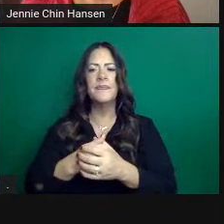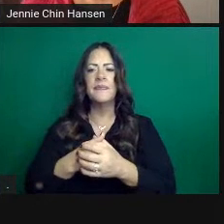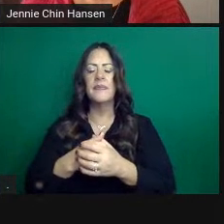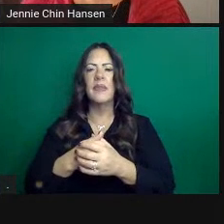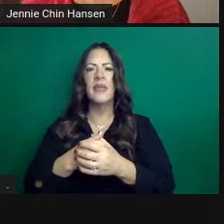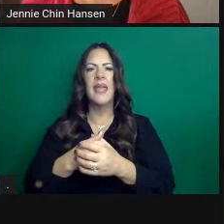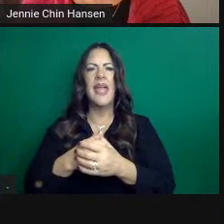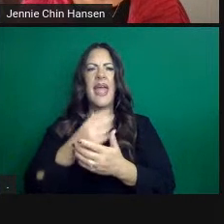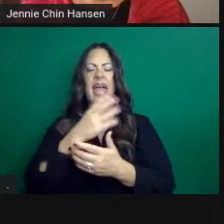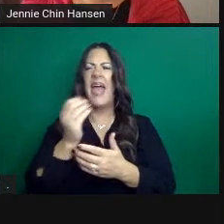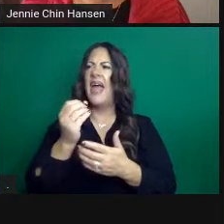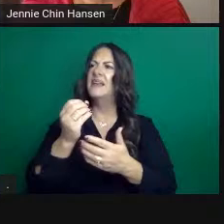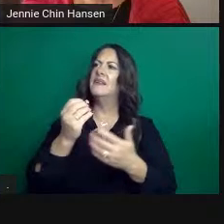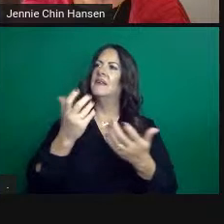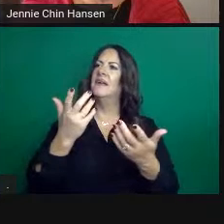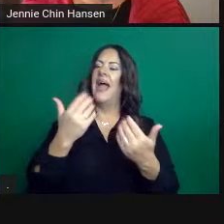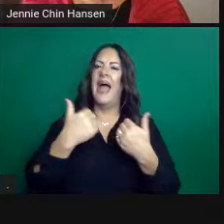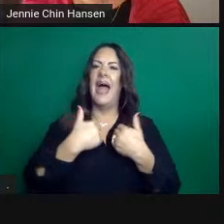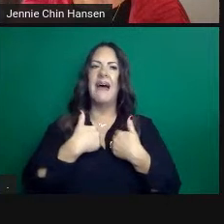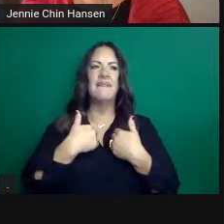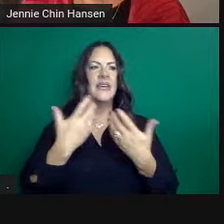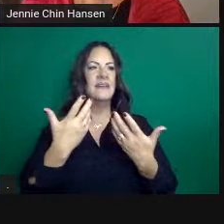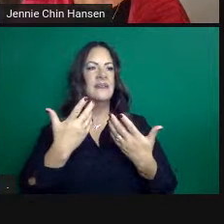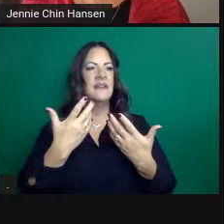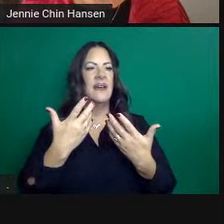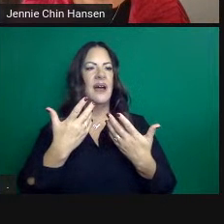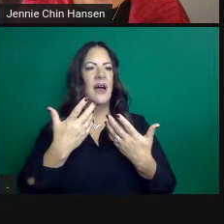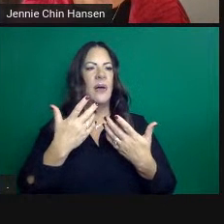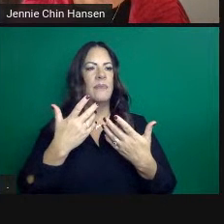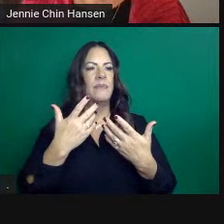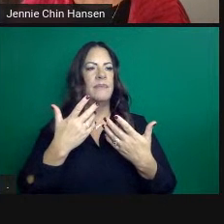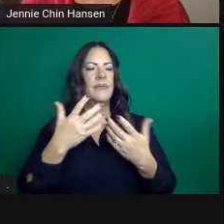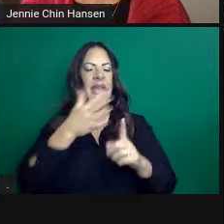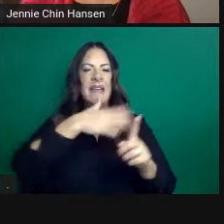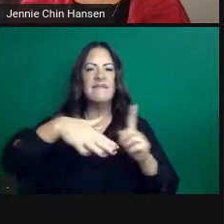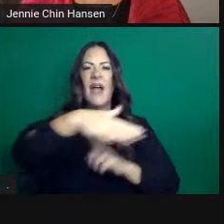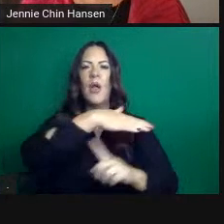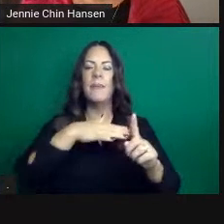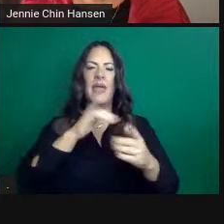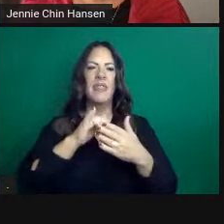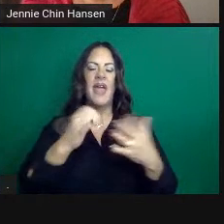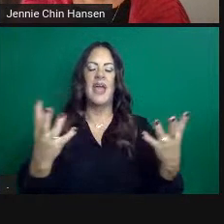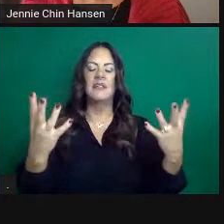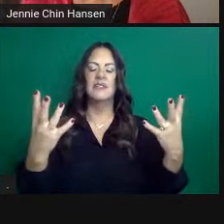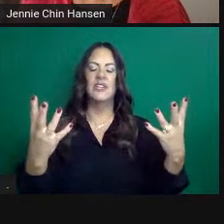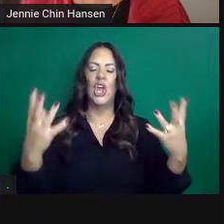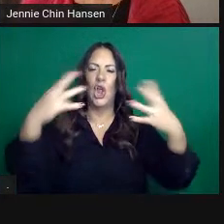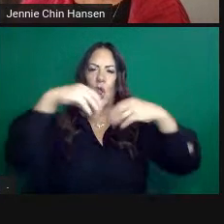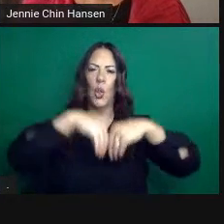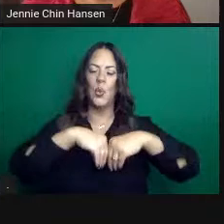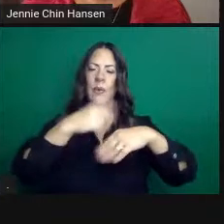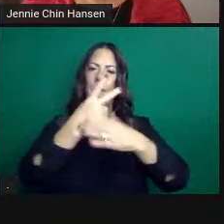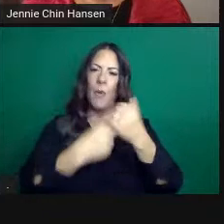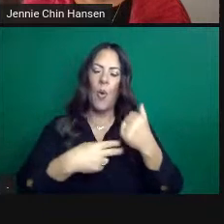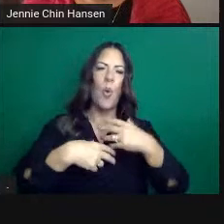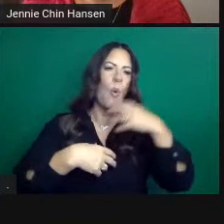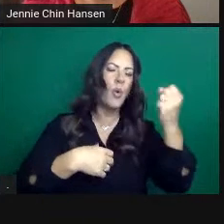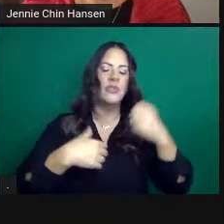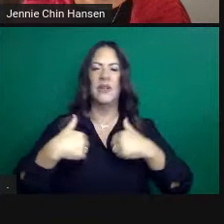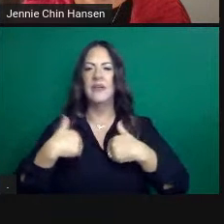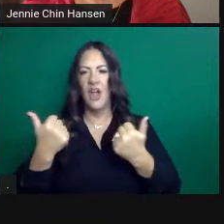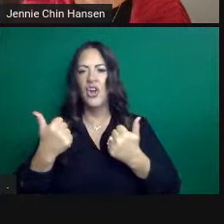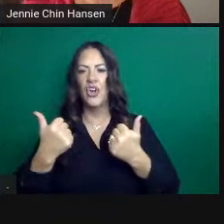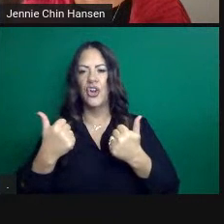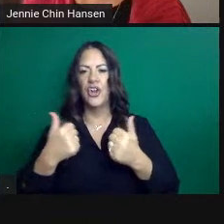about older people and families and younger people. Second, health reimagined. When you have a chance to view